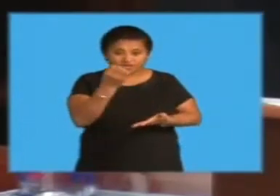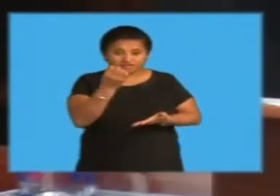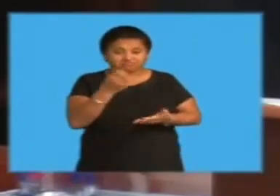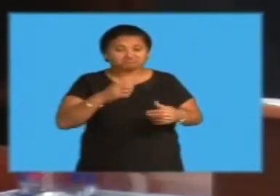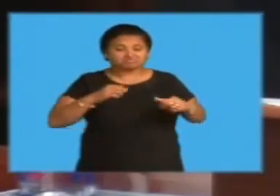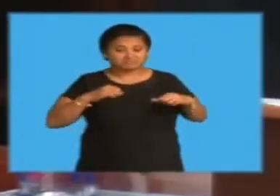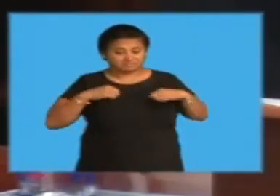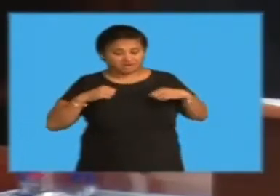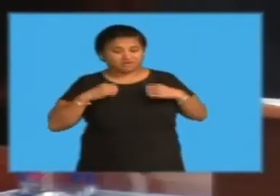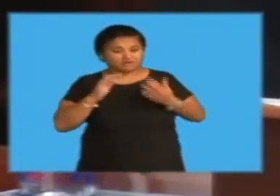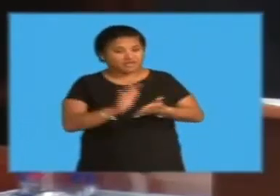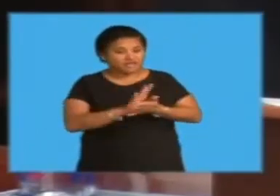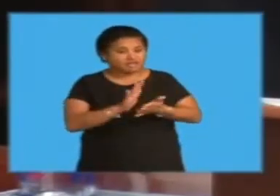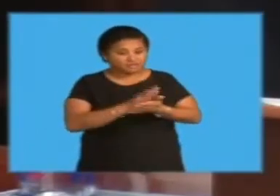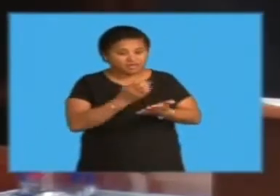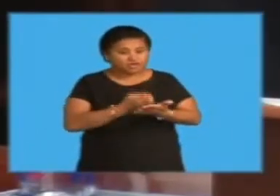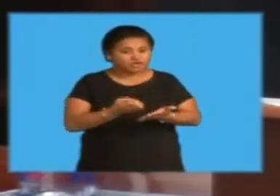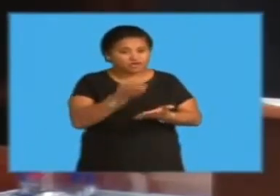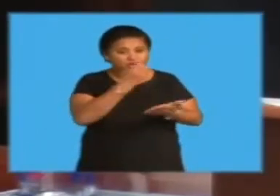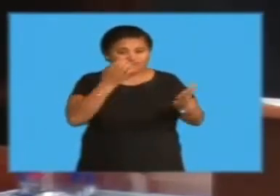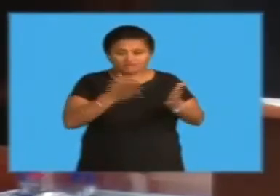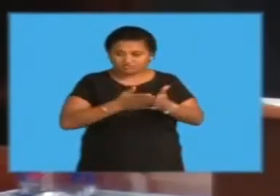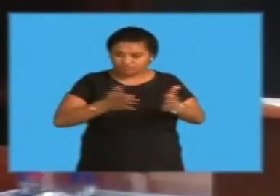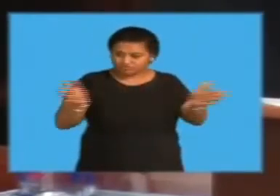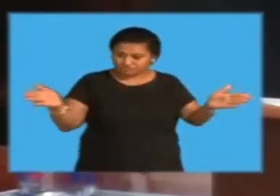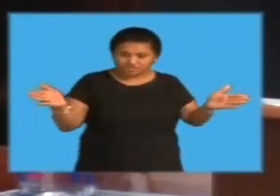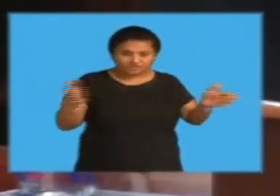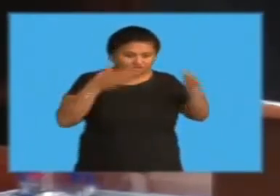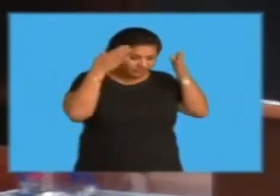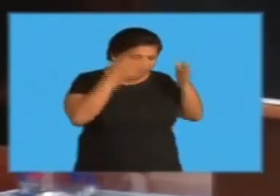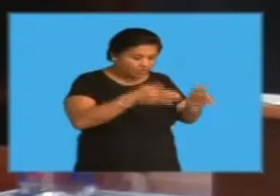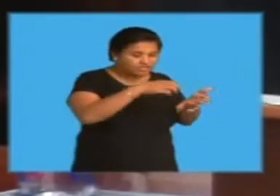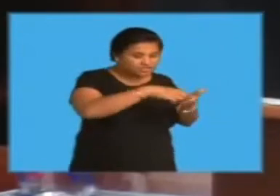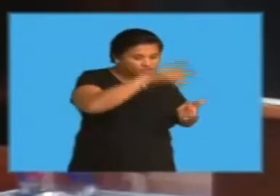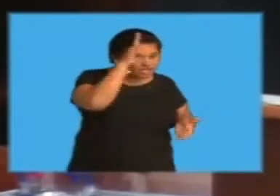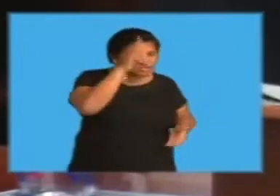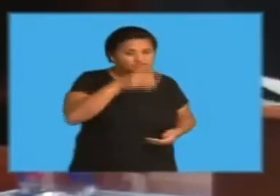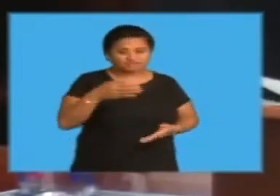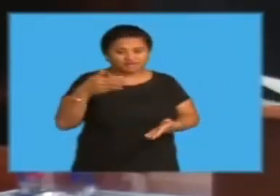economic expansion has been broad-based. Education,